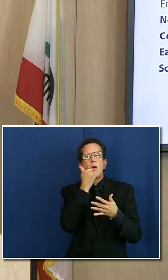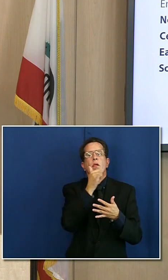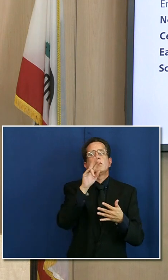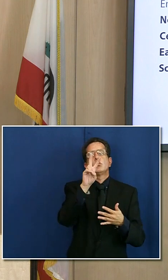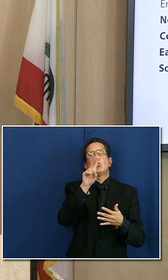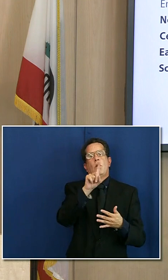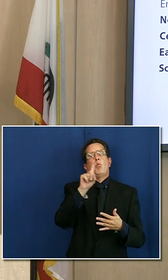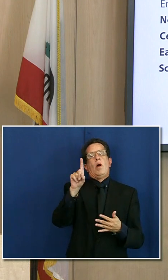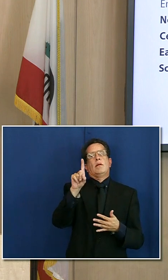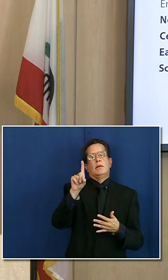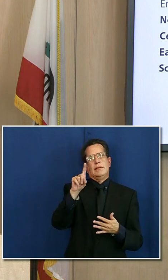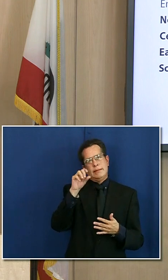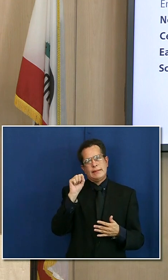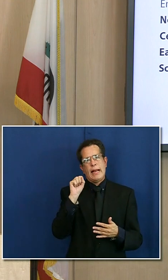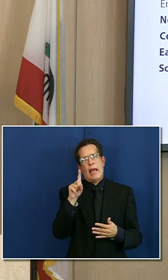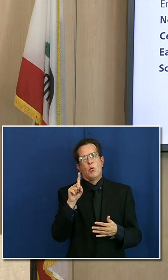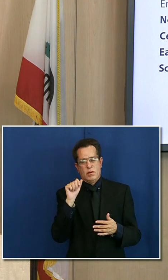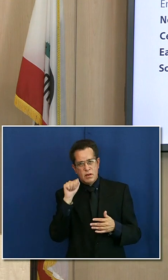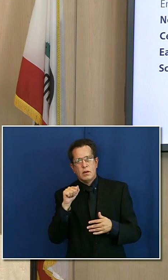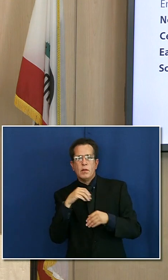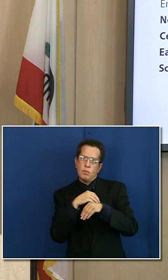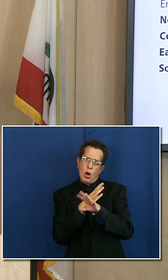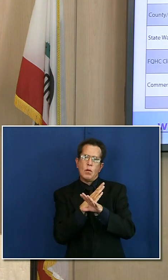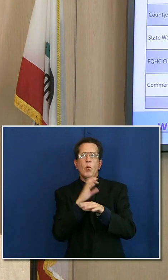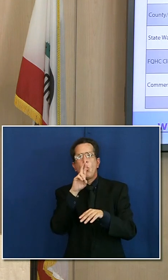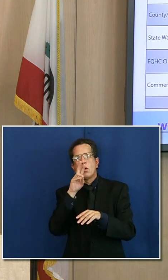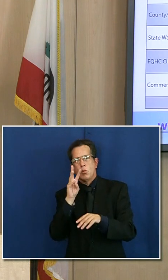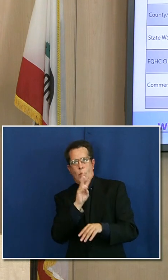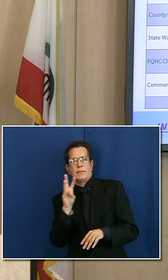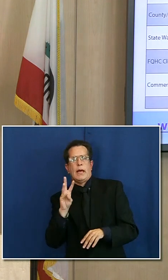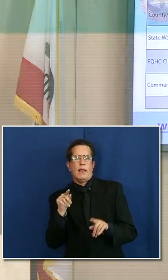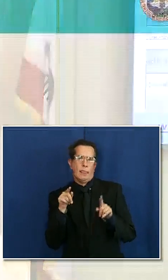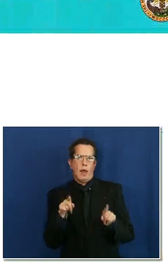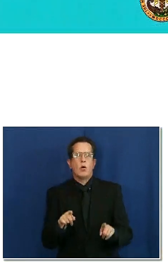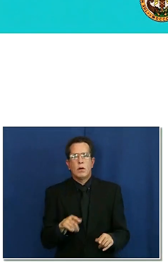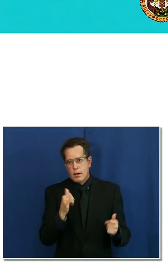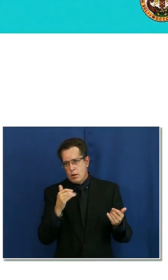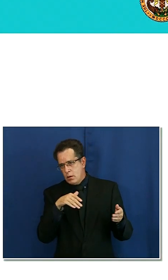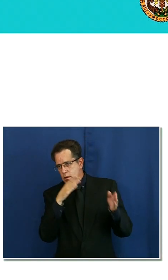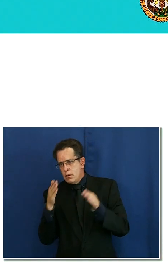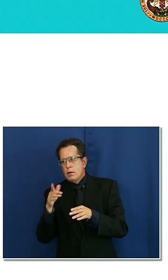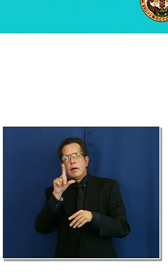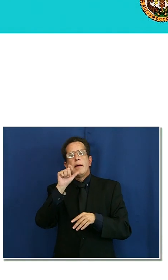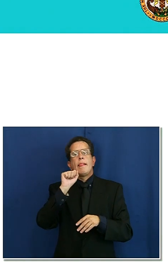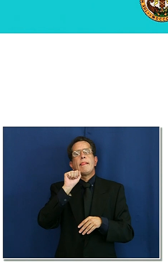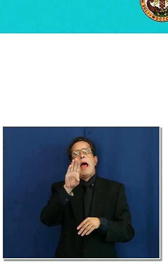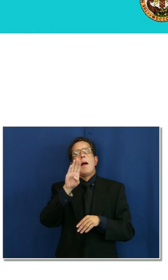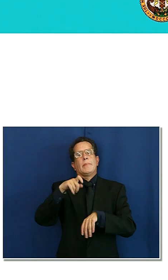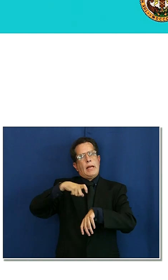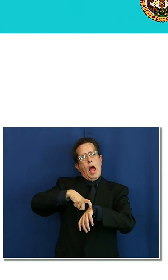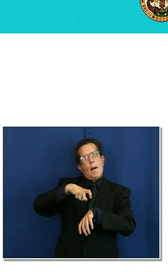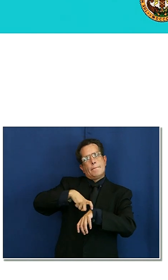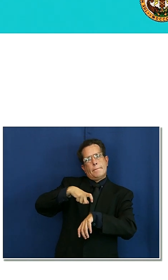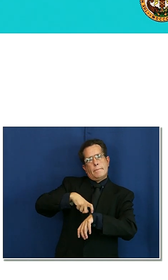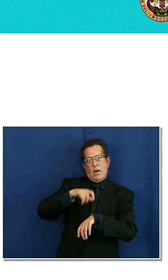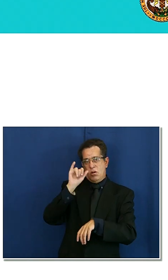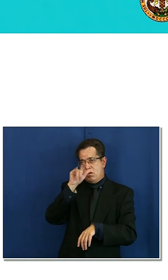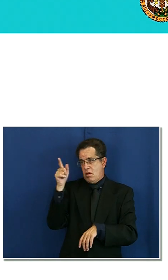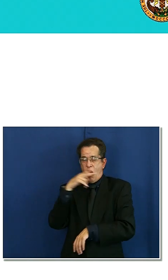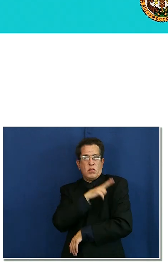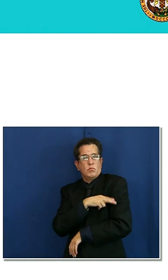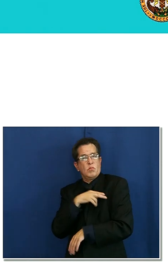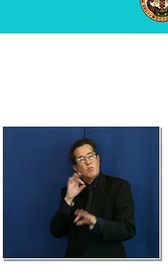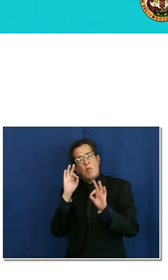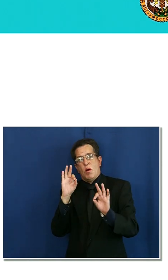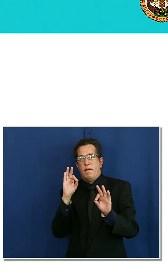site. We also have made progress, if we go to our next slide, around our lab processing time. So our hospitals continue to do great.